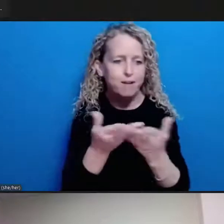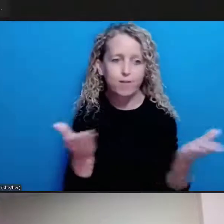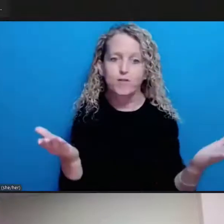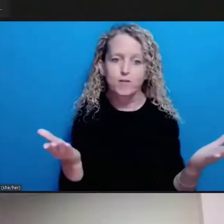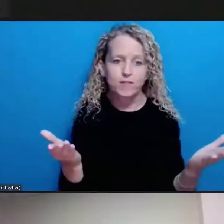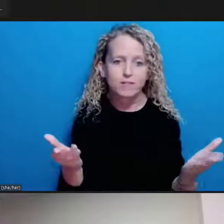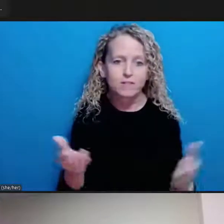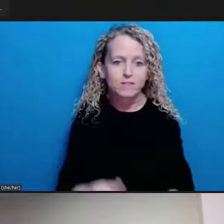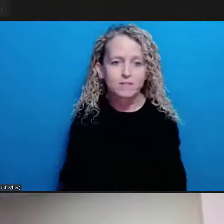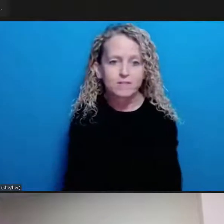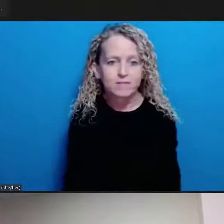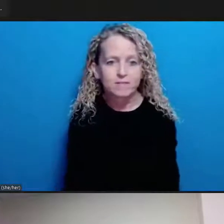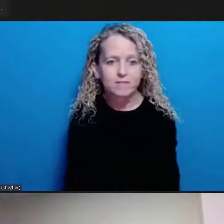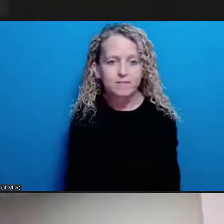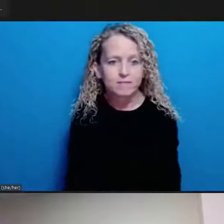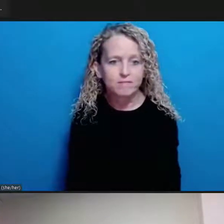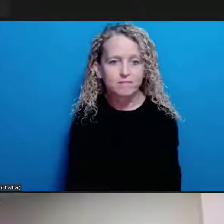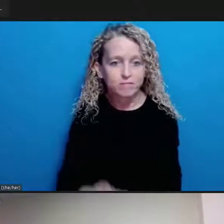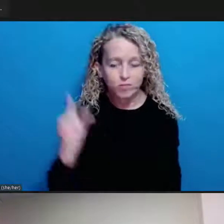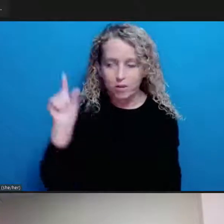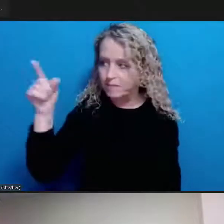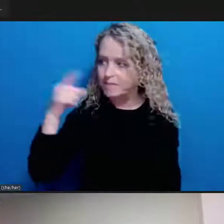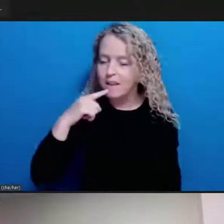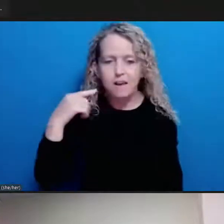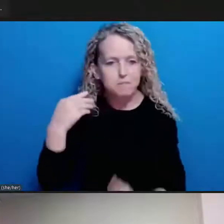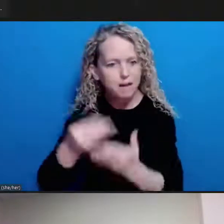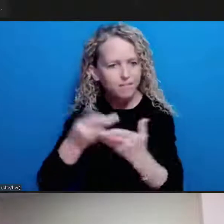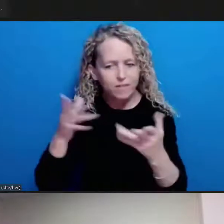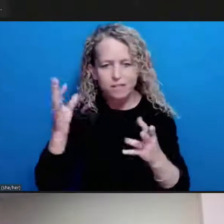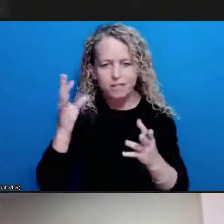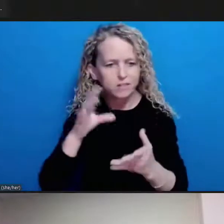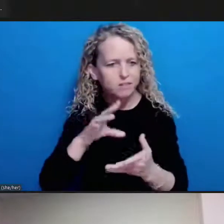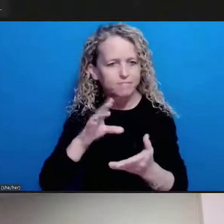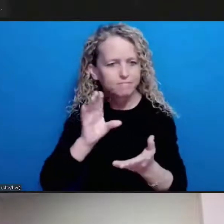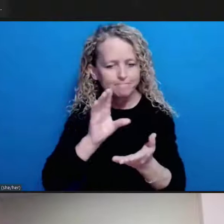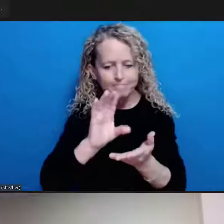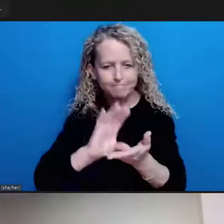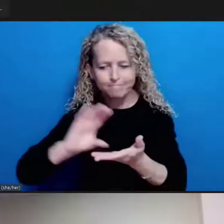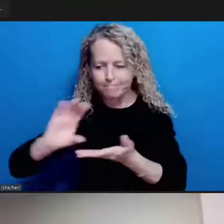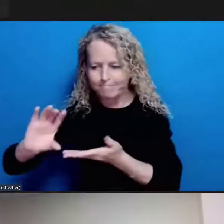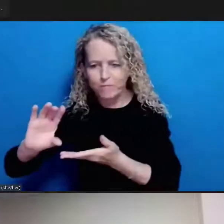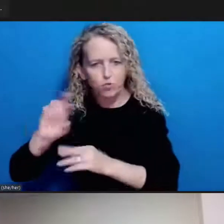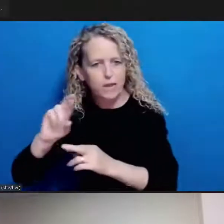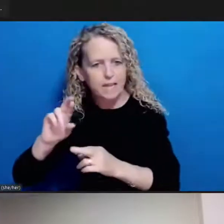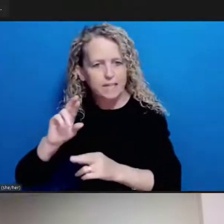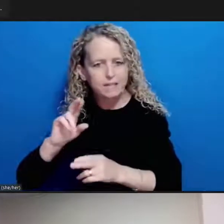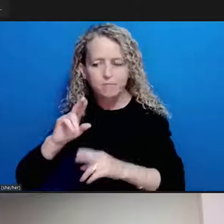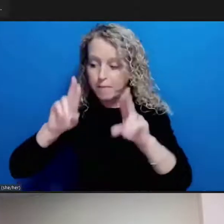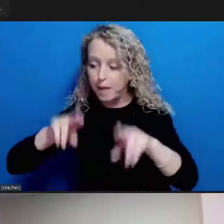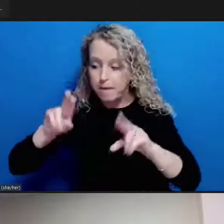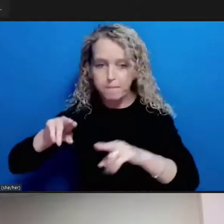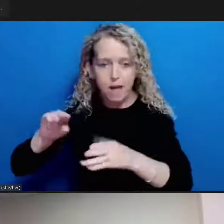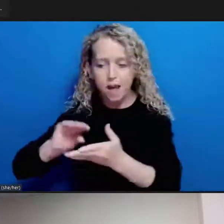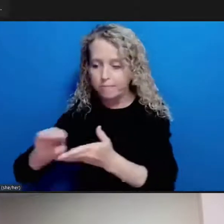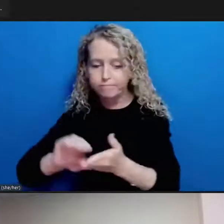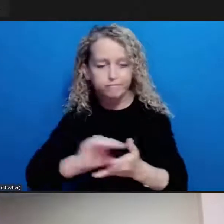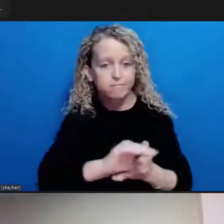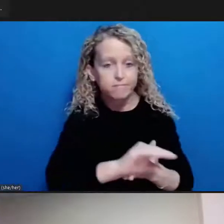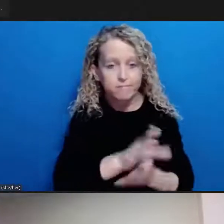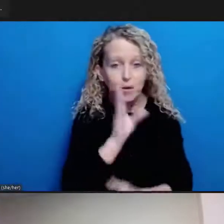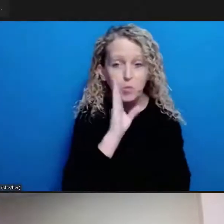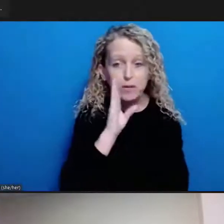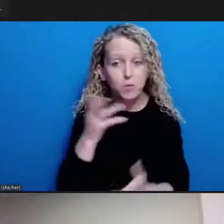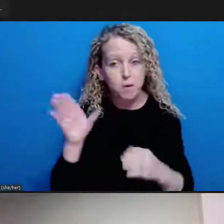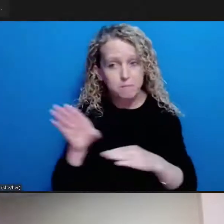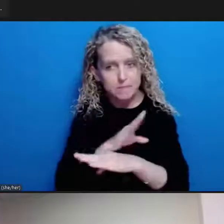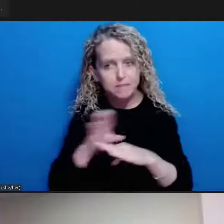saying, like, we put this aside, we've made this a priority, and we want businesses to do the same. So, and again, the